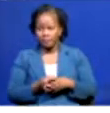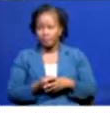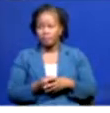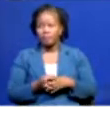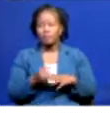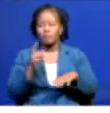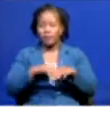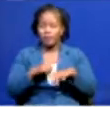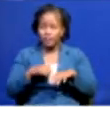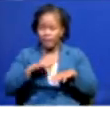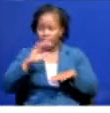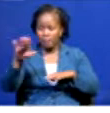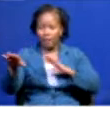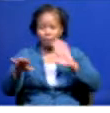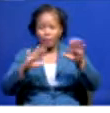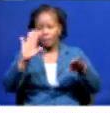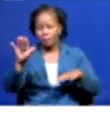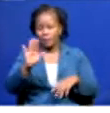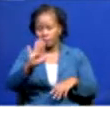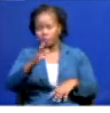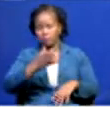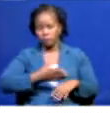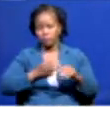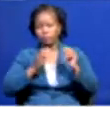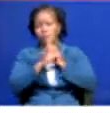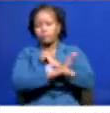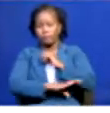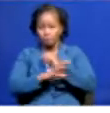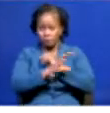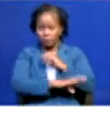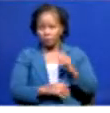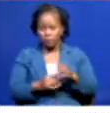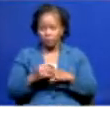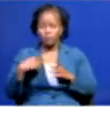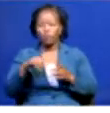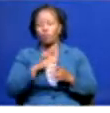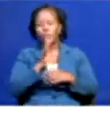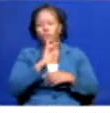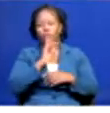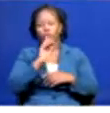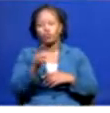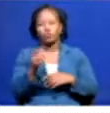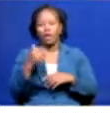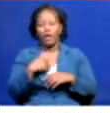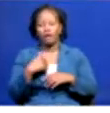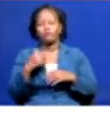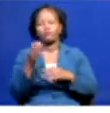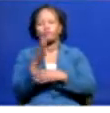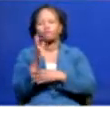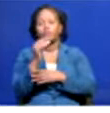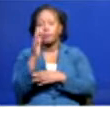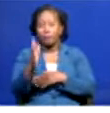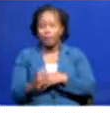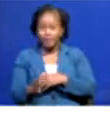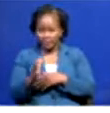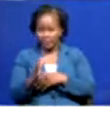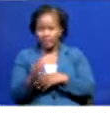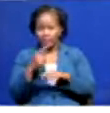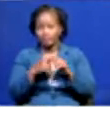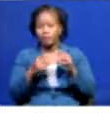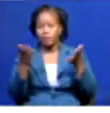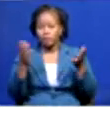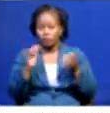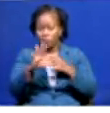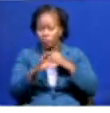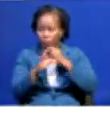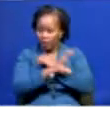As you go to your respective countries, we are sure that we have ambassadors from your